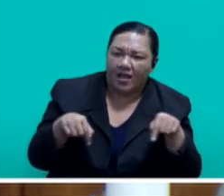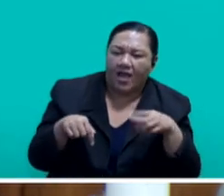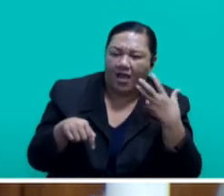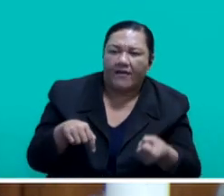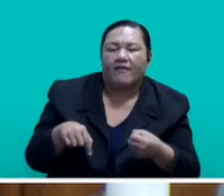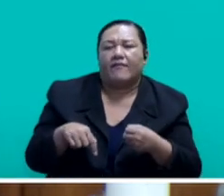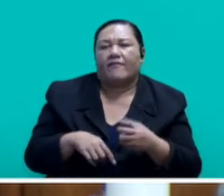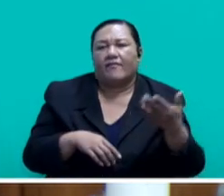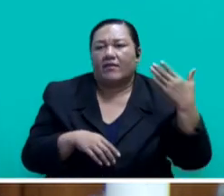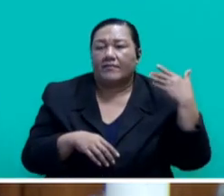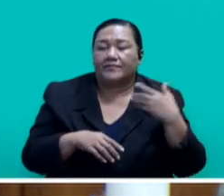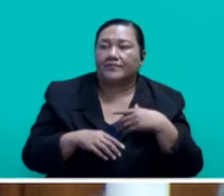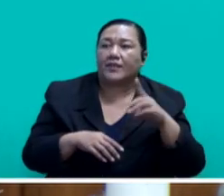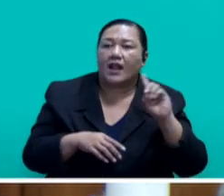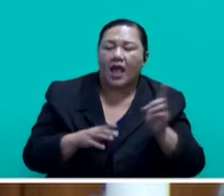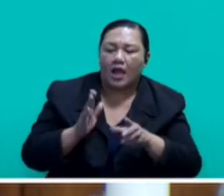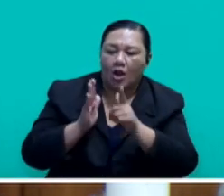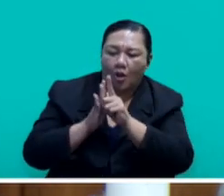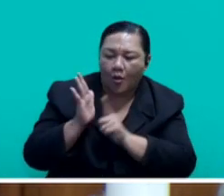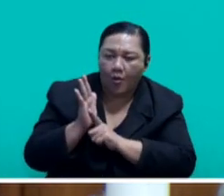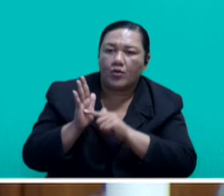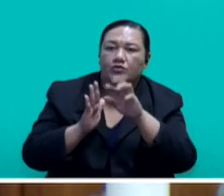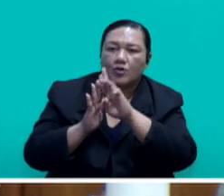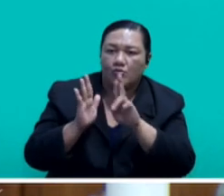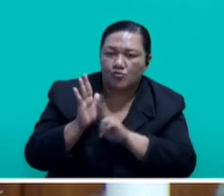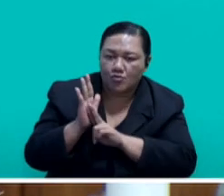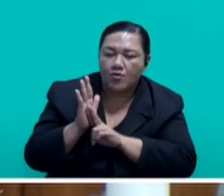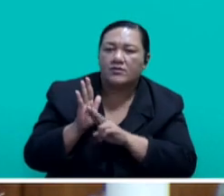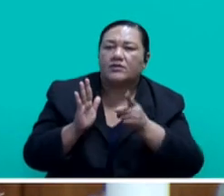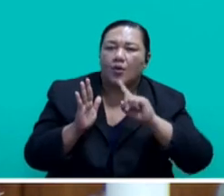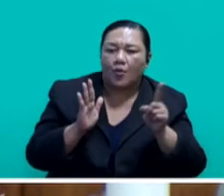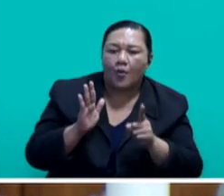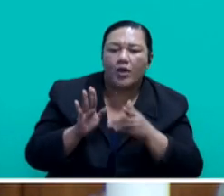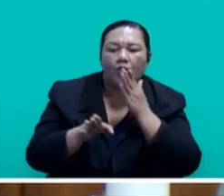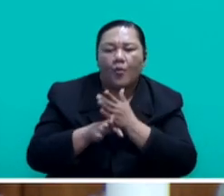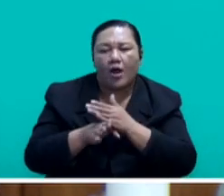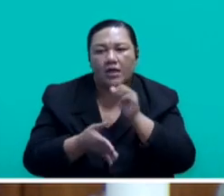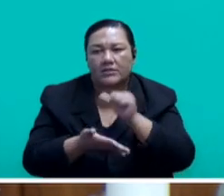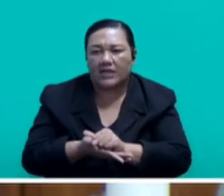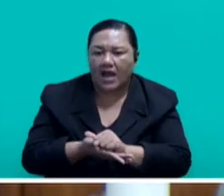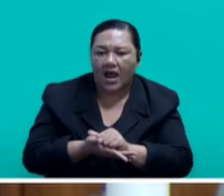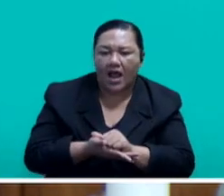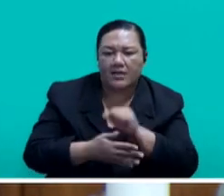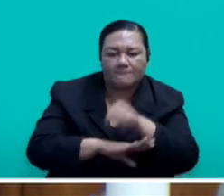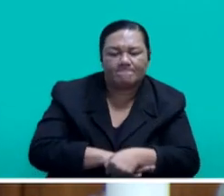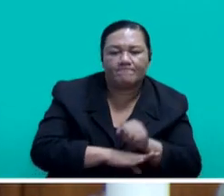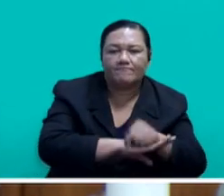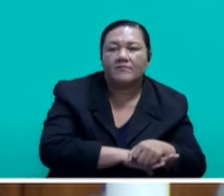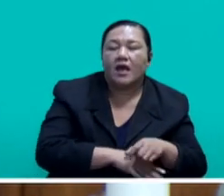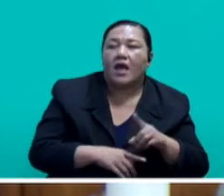the arbitrary rules and laws that impinge on workers' rights, banned tripartism, suppression of